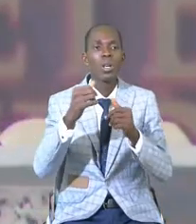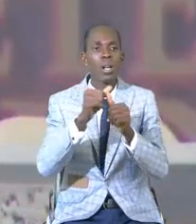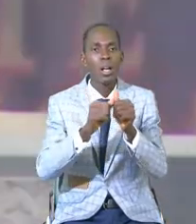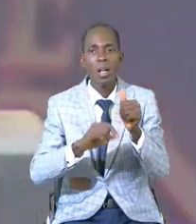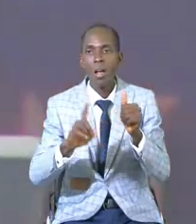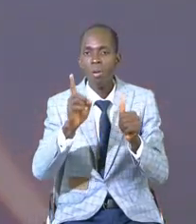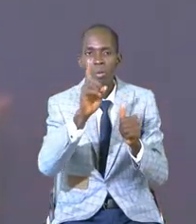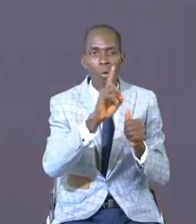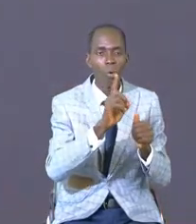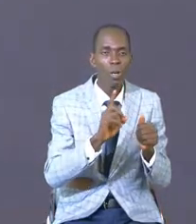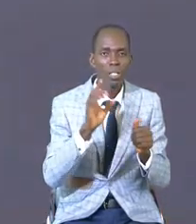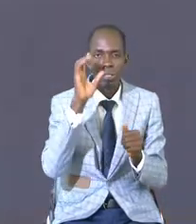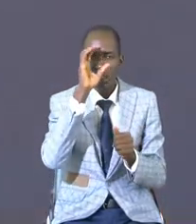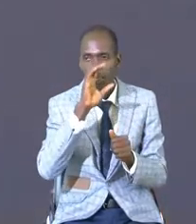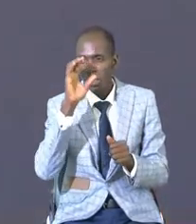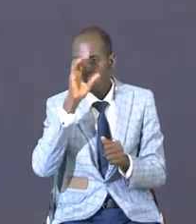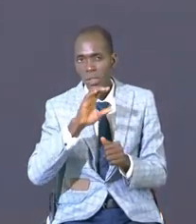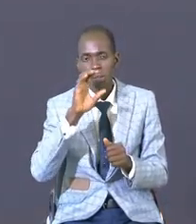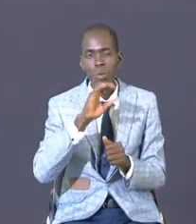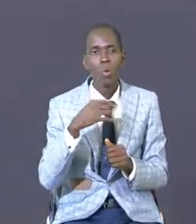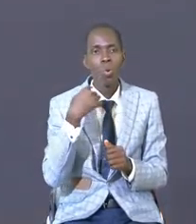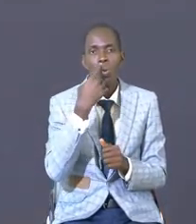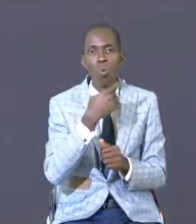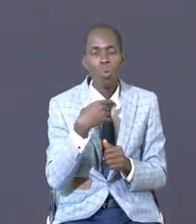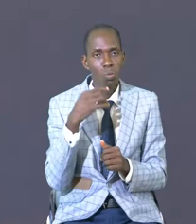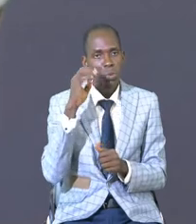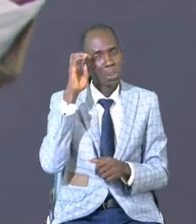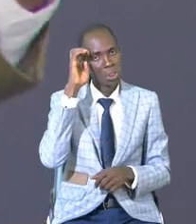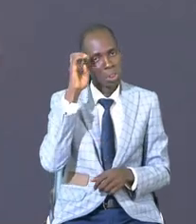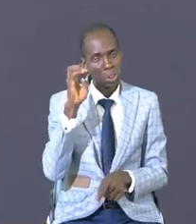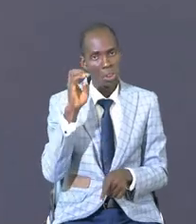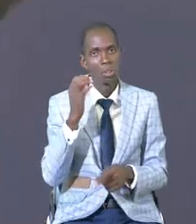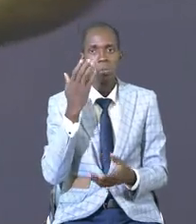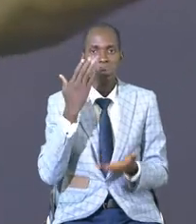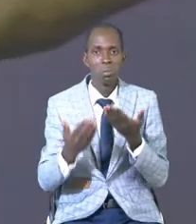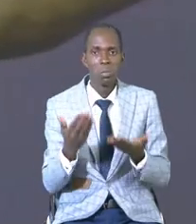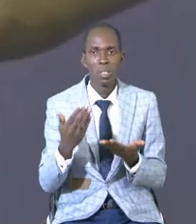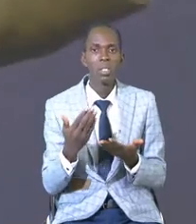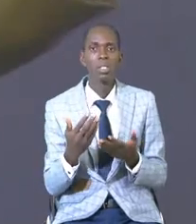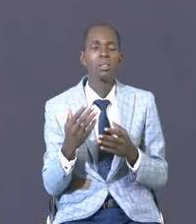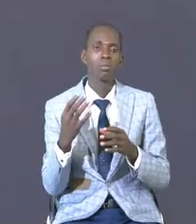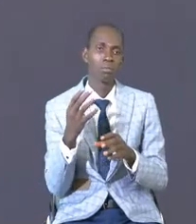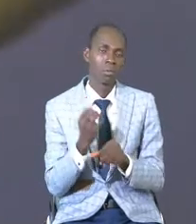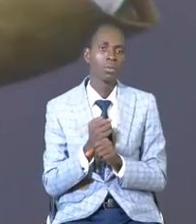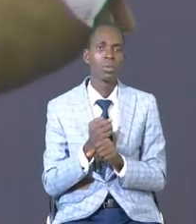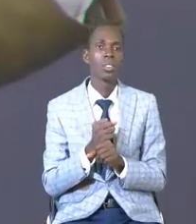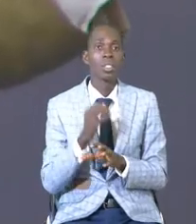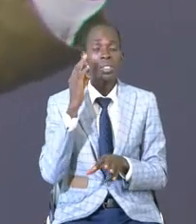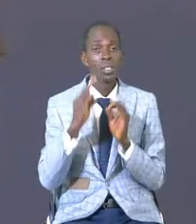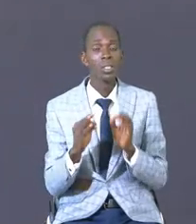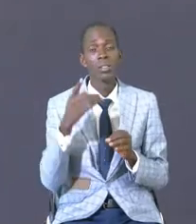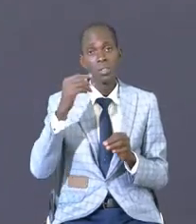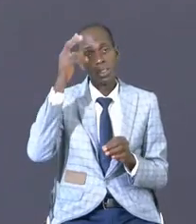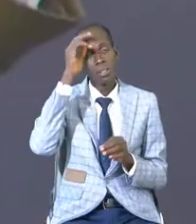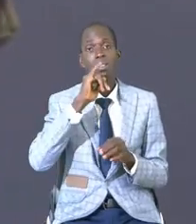seeking whom he may devour. If he is able to devour everybody, finish